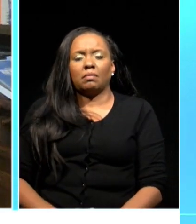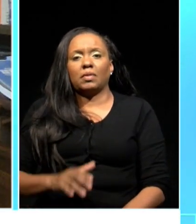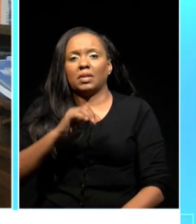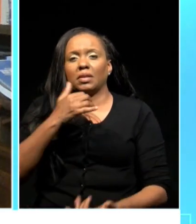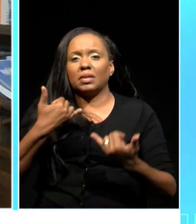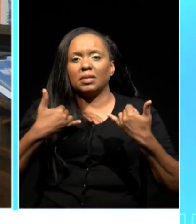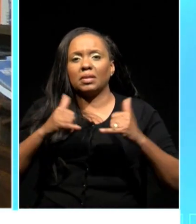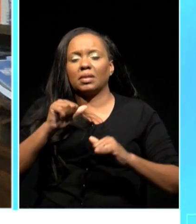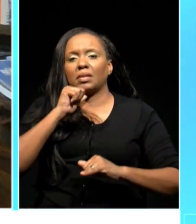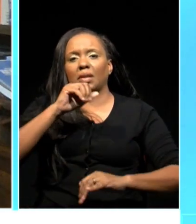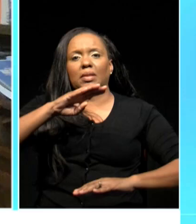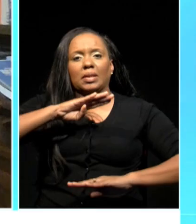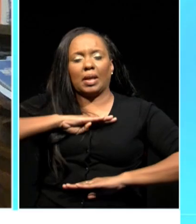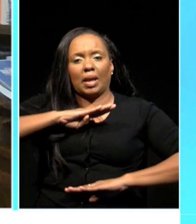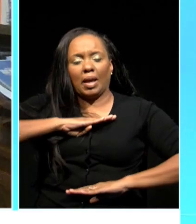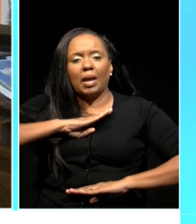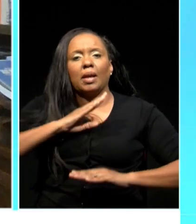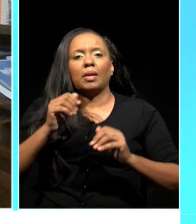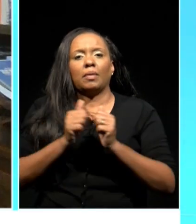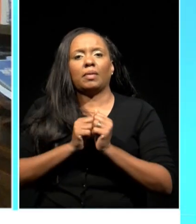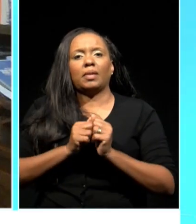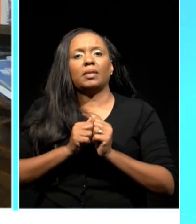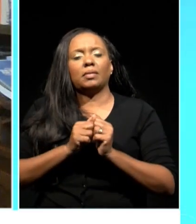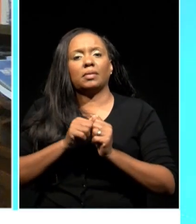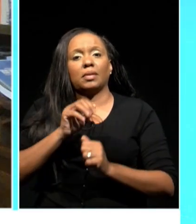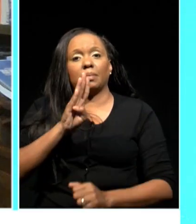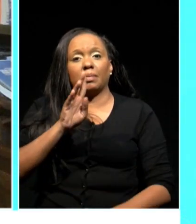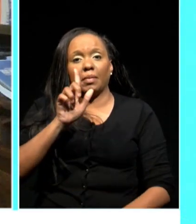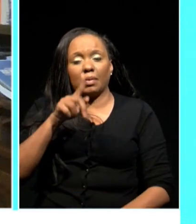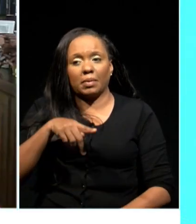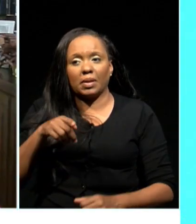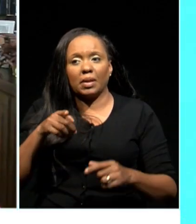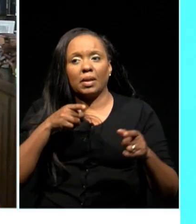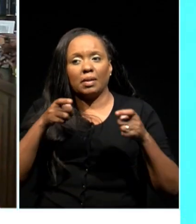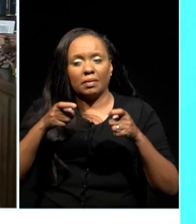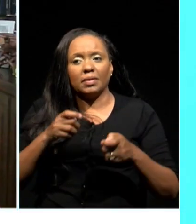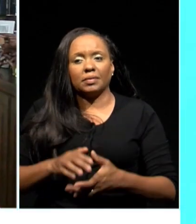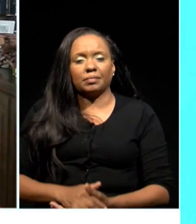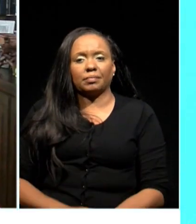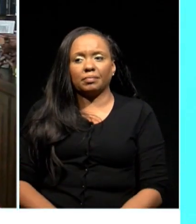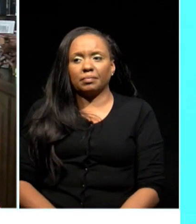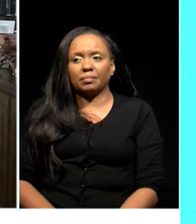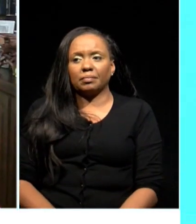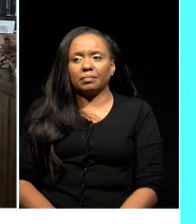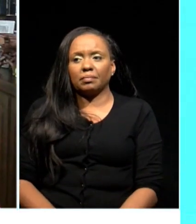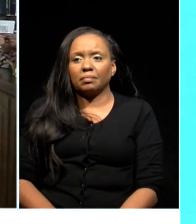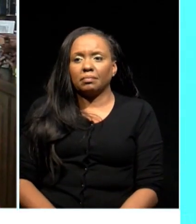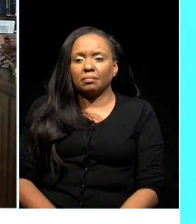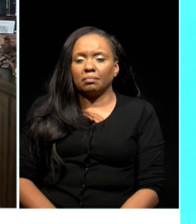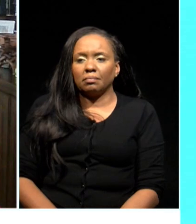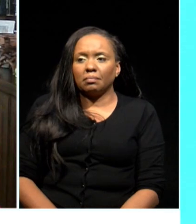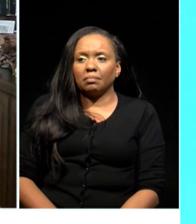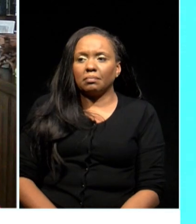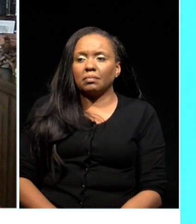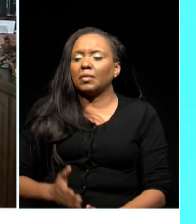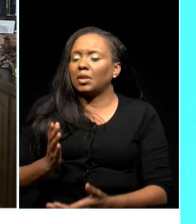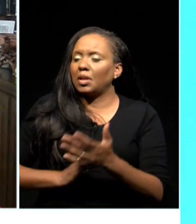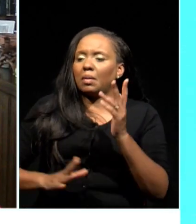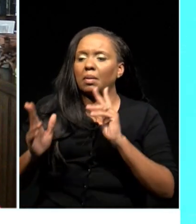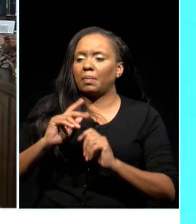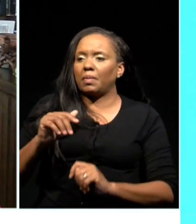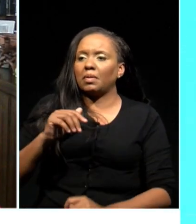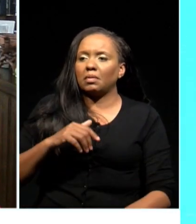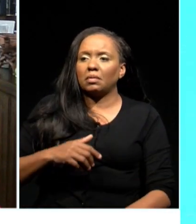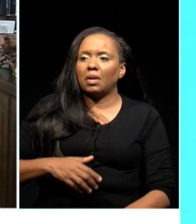satisfied with the administration of the Barbados Labour Party. I know some people will reject that because last night I heard what I thought